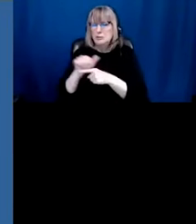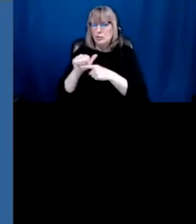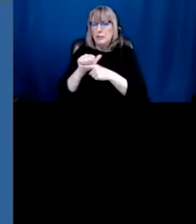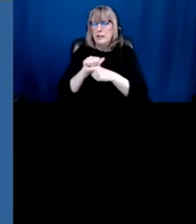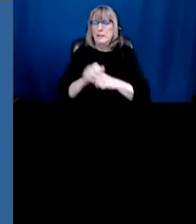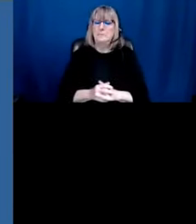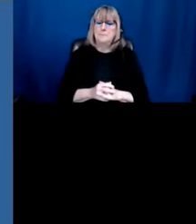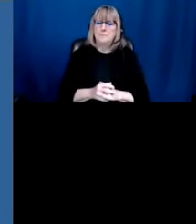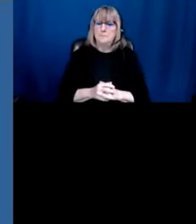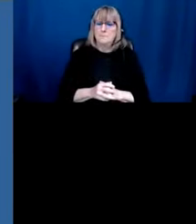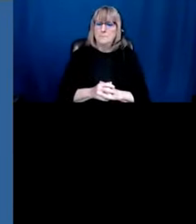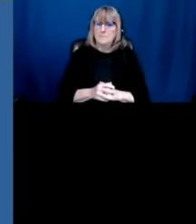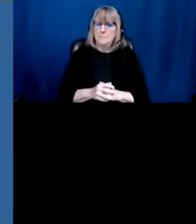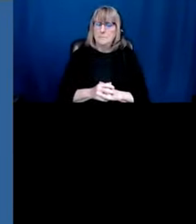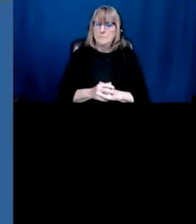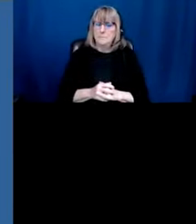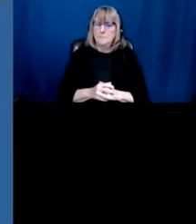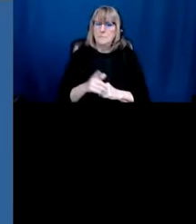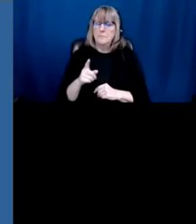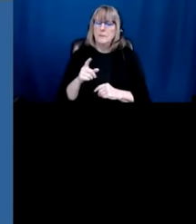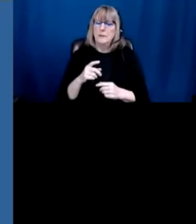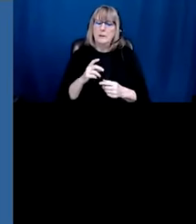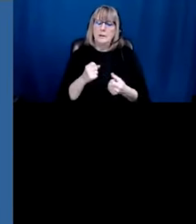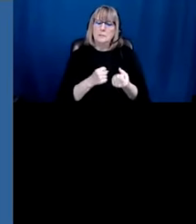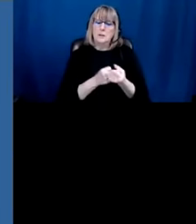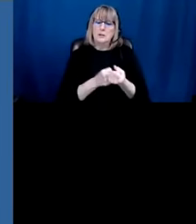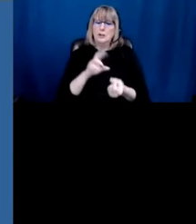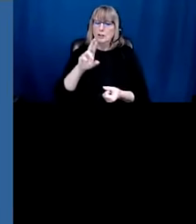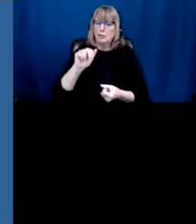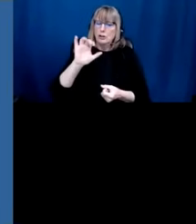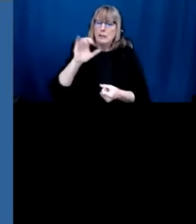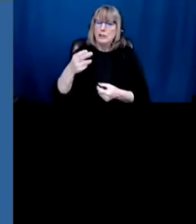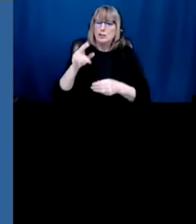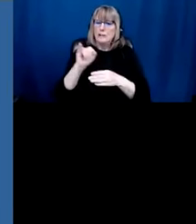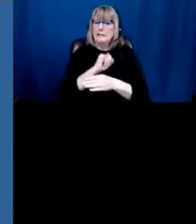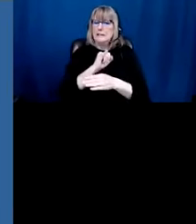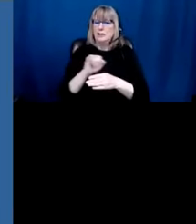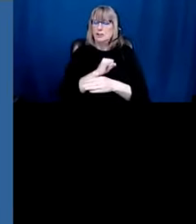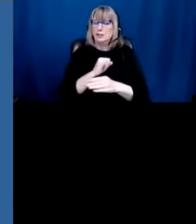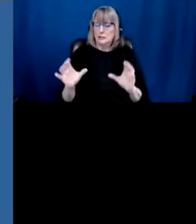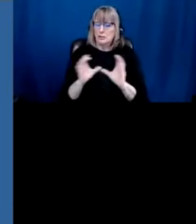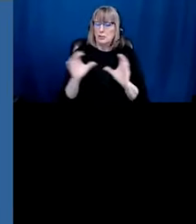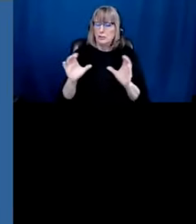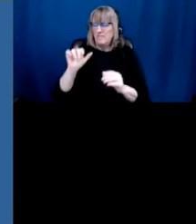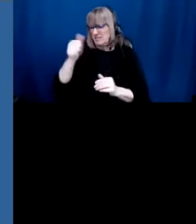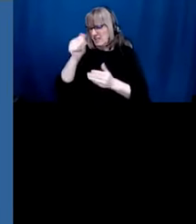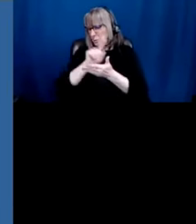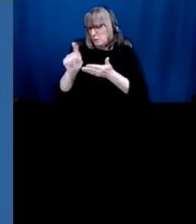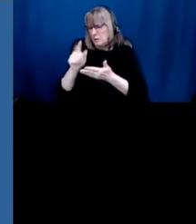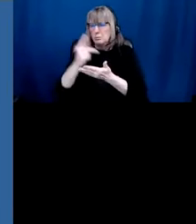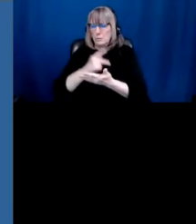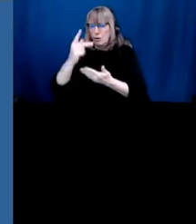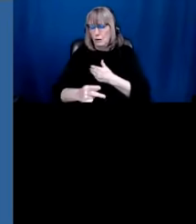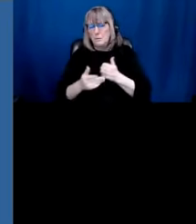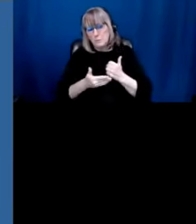REACH sponsors the REACH Construction Industry Certificate Program, which is a 10-week program designed to